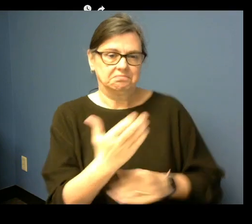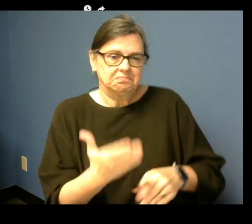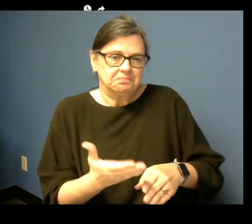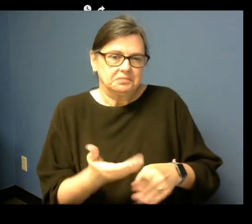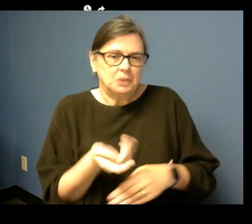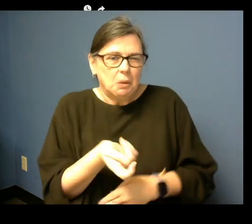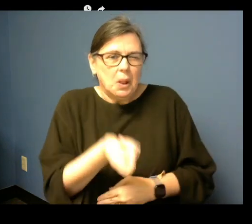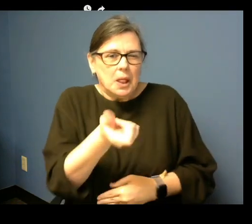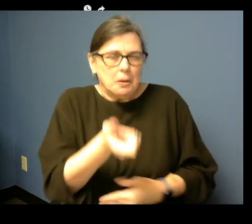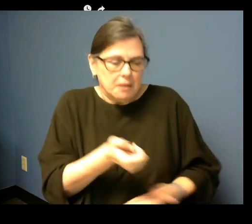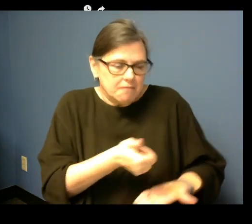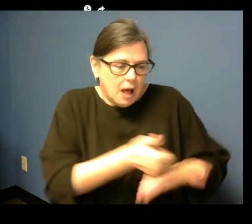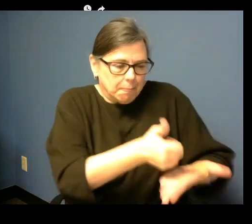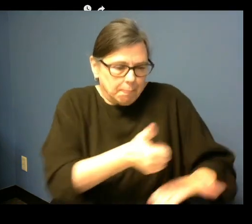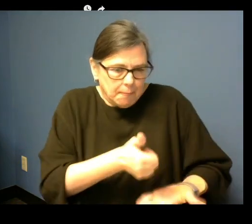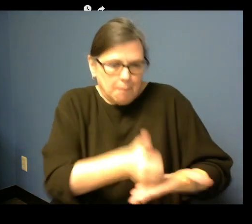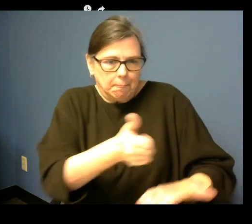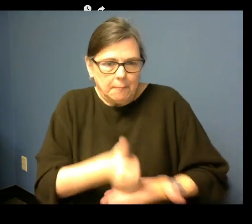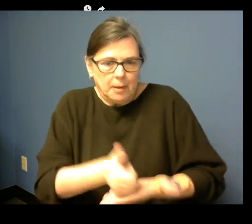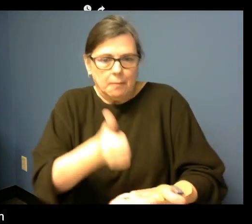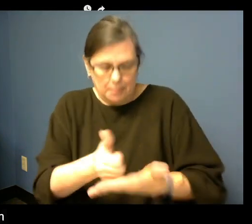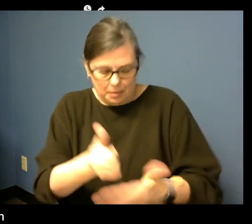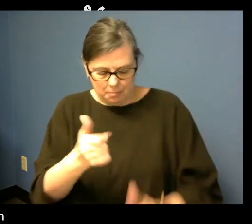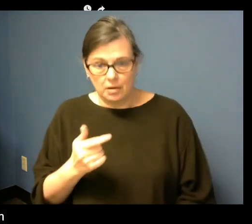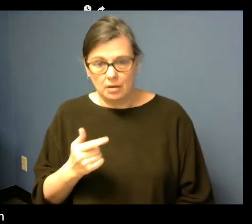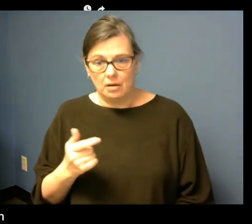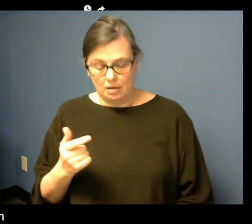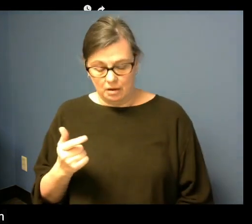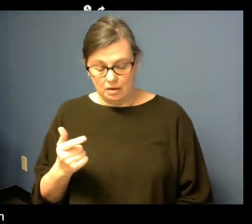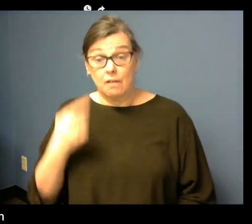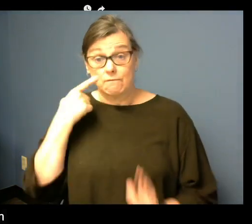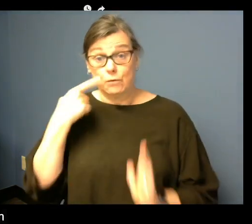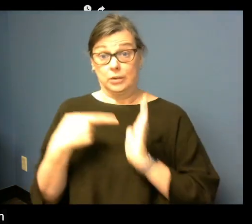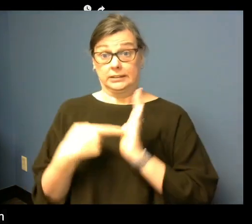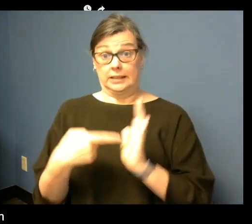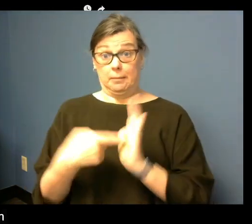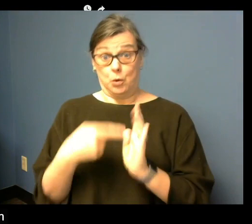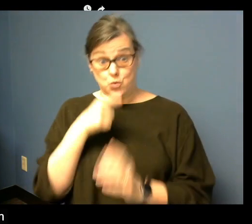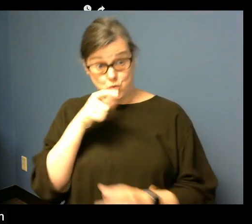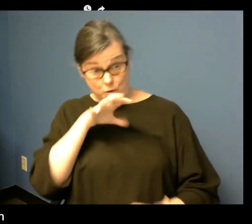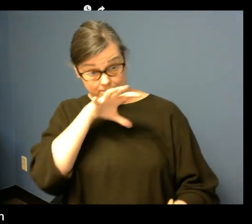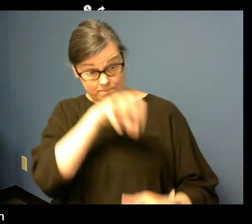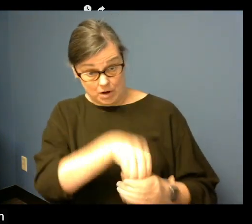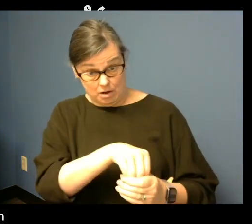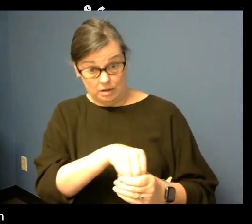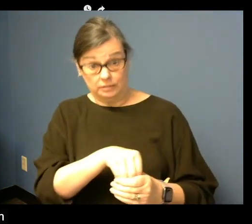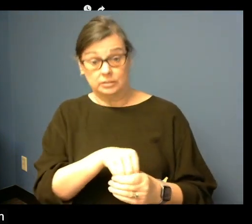so a couple of the progressive reformers you have on your outline here are Reese,